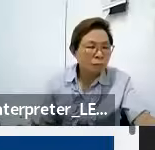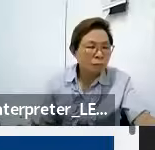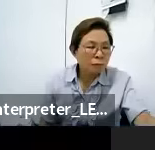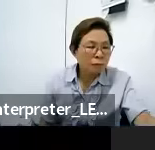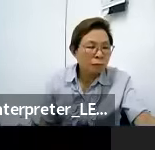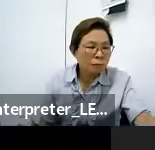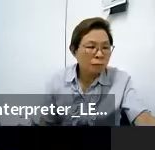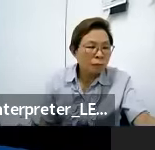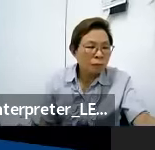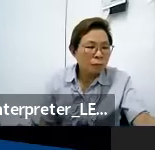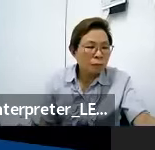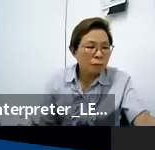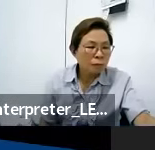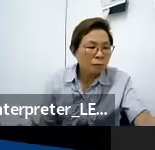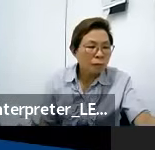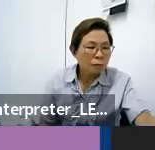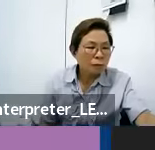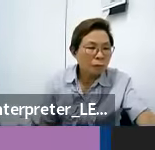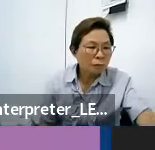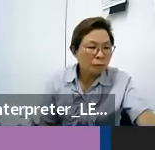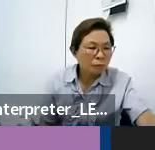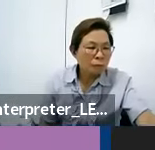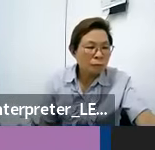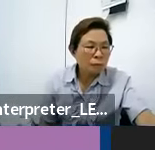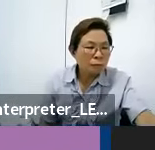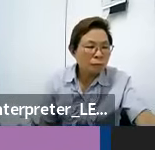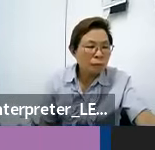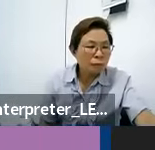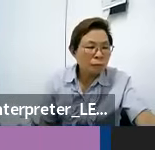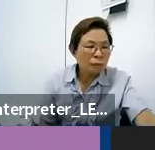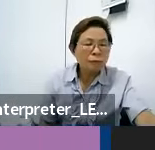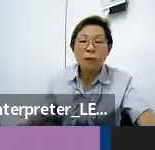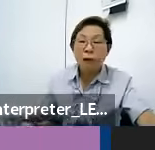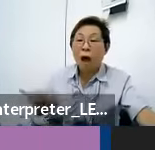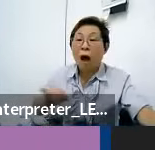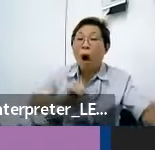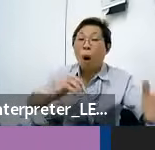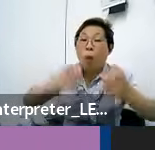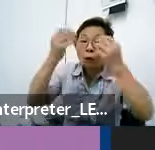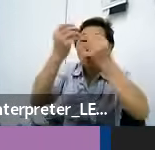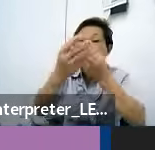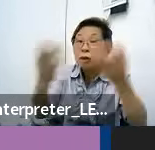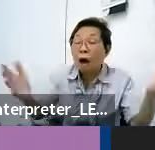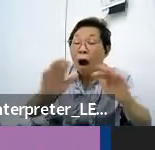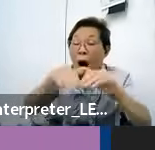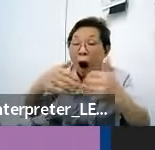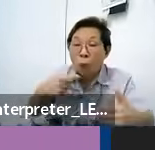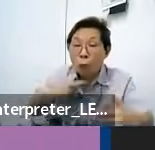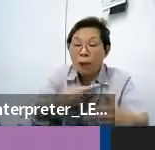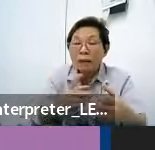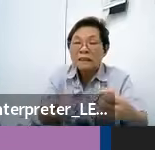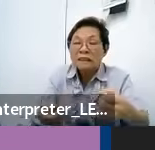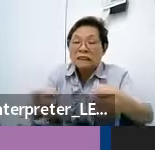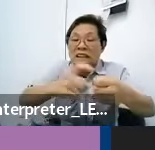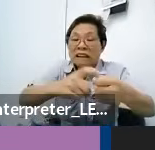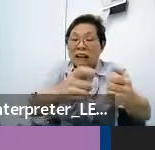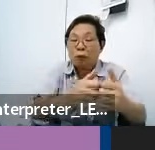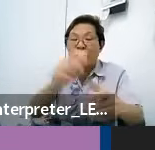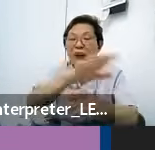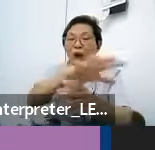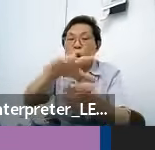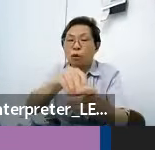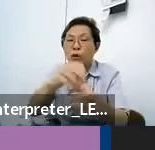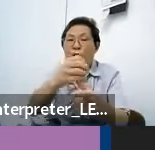So I hope everybody can see this. I'm wanted to share with you how we are dealing with inclusion, both